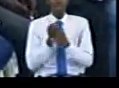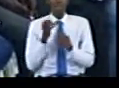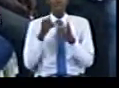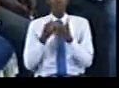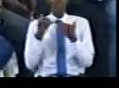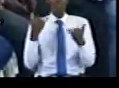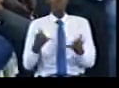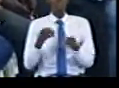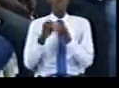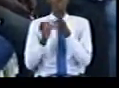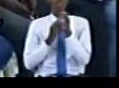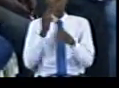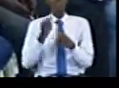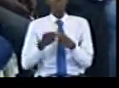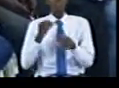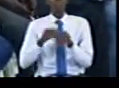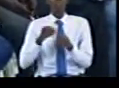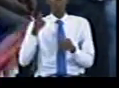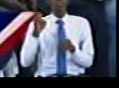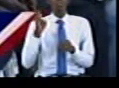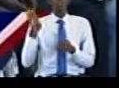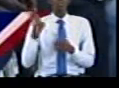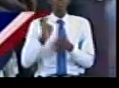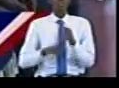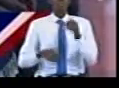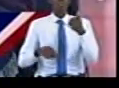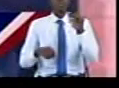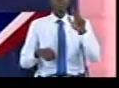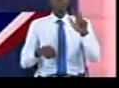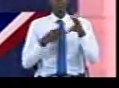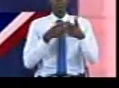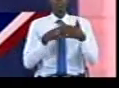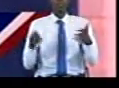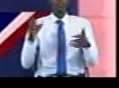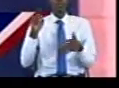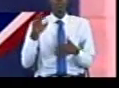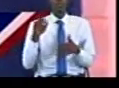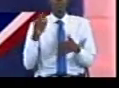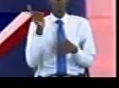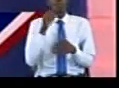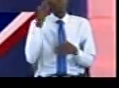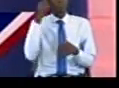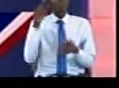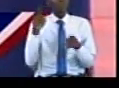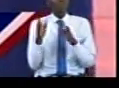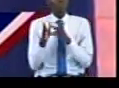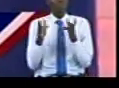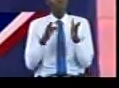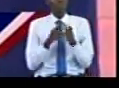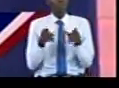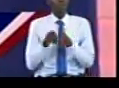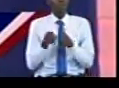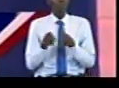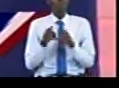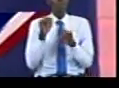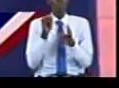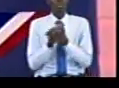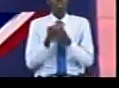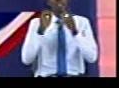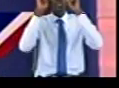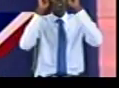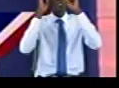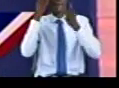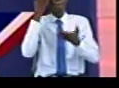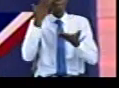chapter 13, verse 12. Hebrews 13, verse 12. Wherefore Jesus also, that he might sanctify